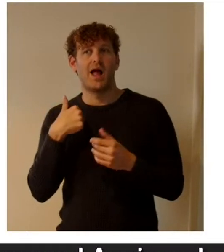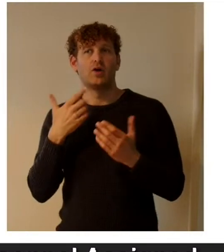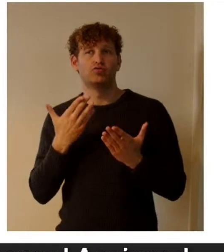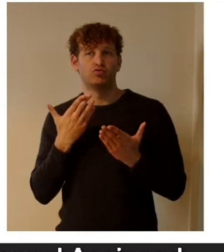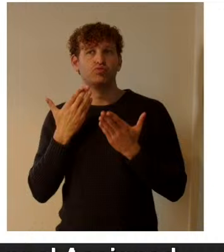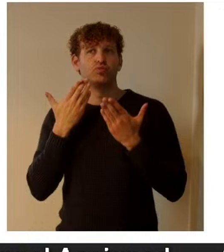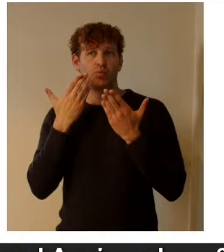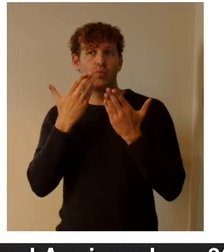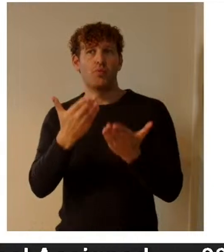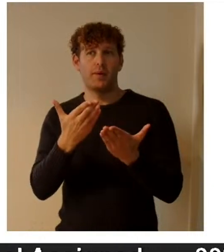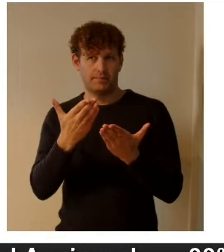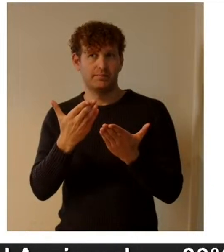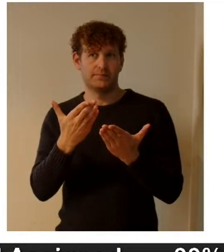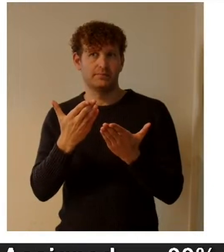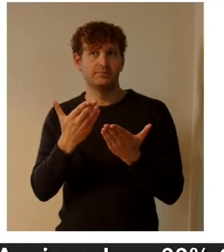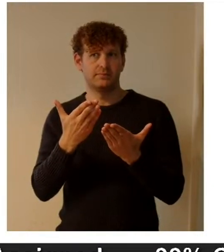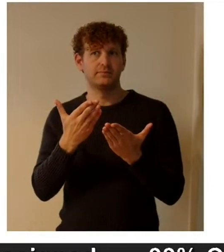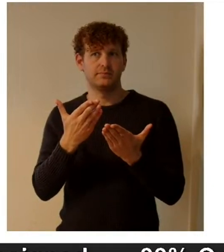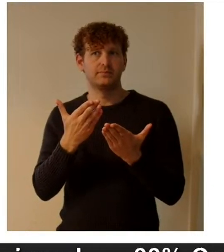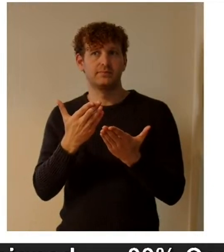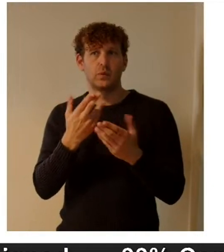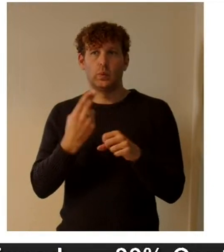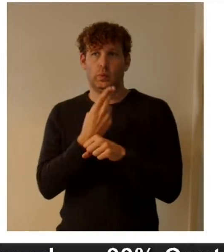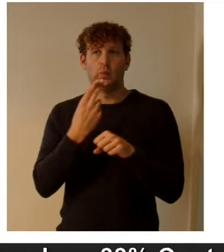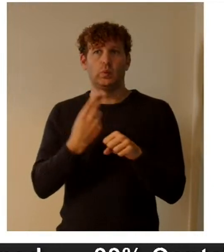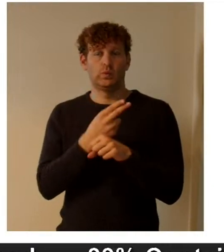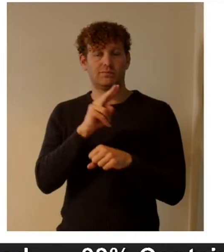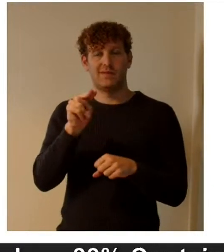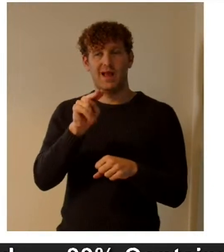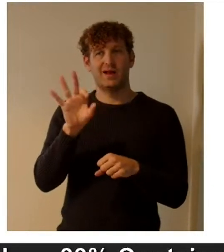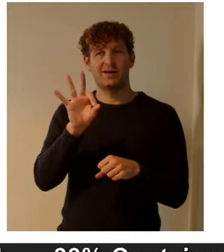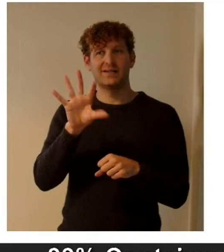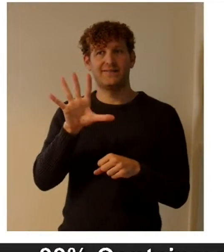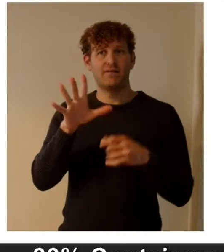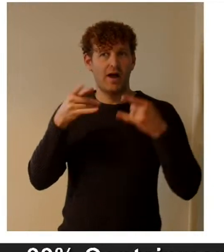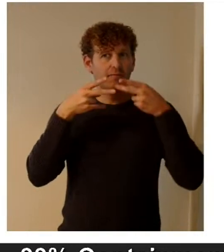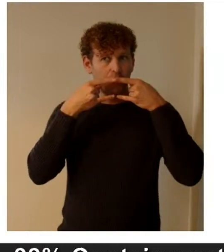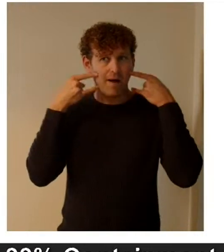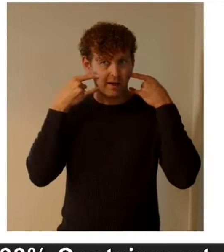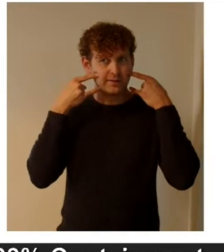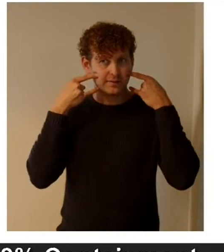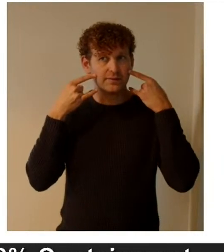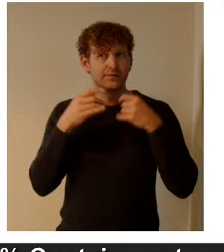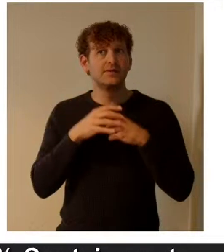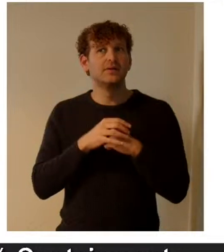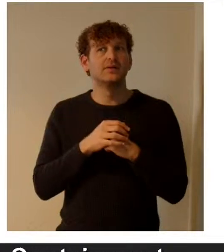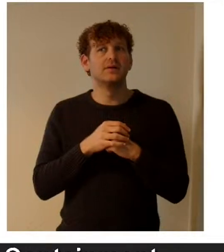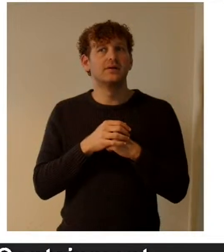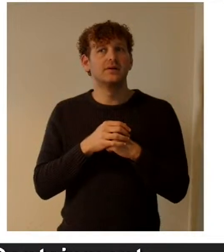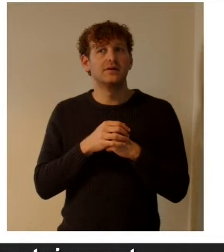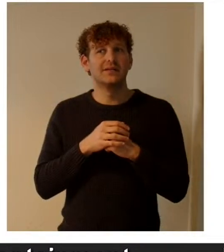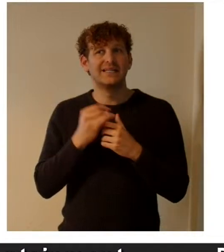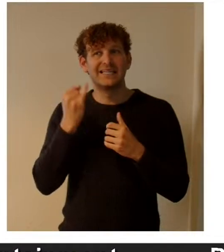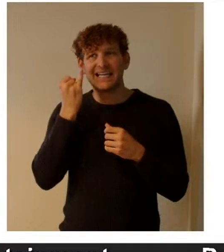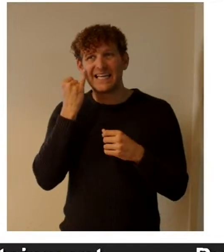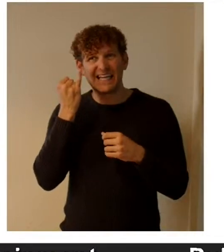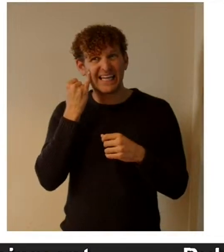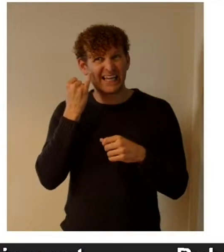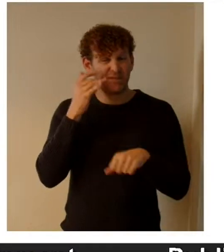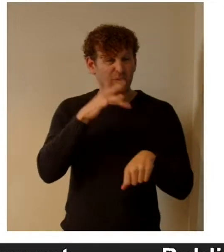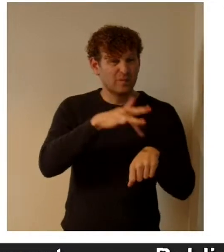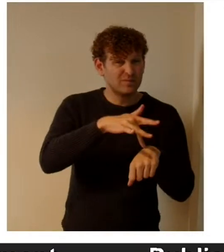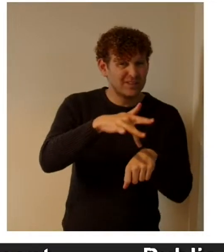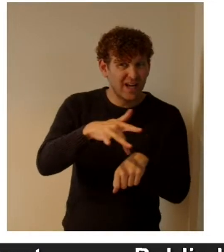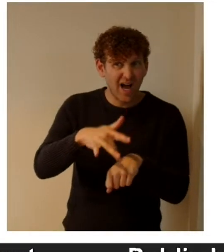a recommendation to consider wearing an N95 mask. If you are disturbing particles or you're recovering debris, also a great idea to wear